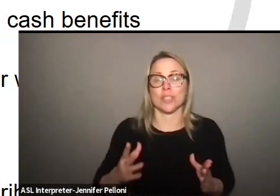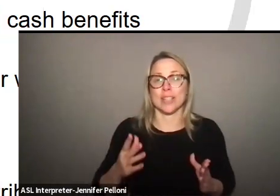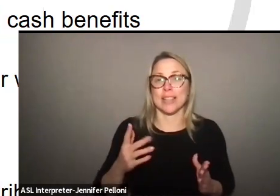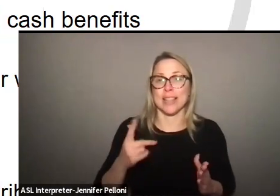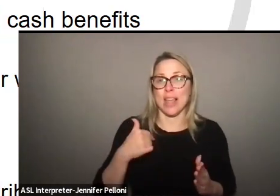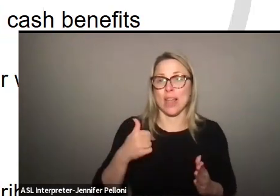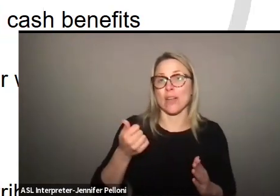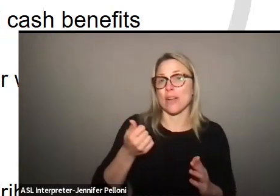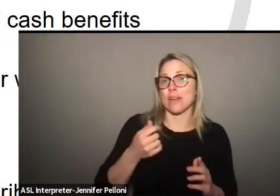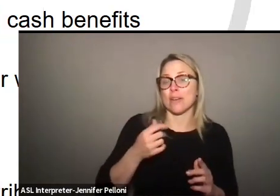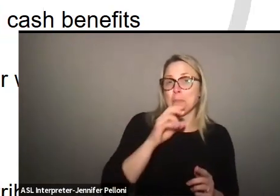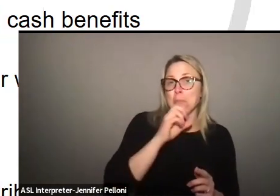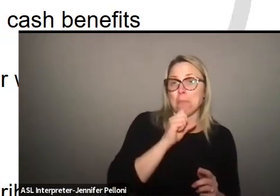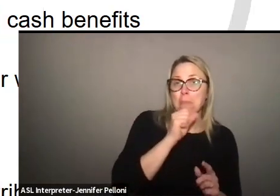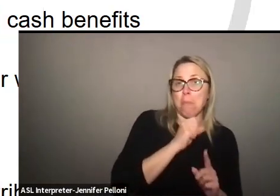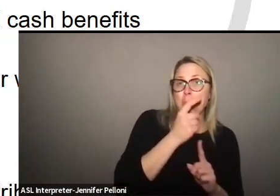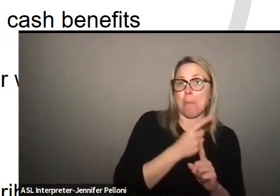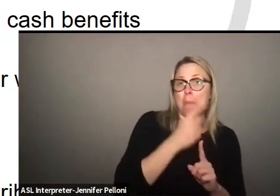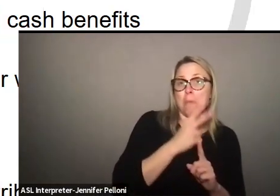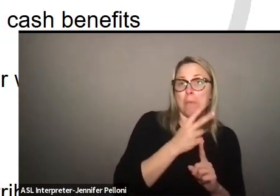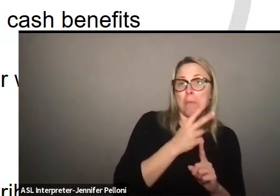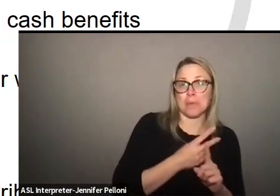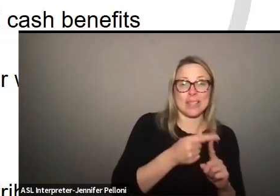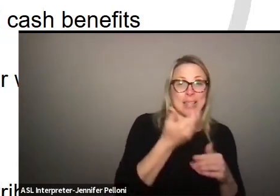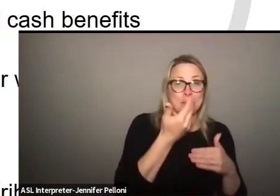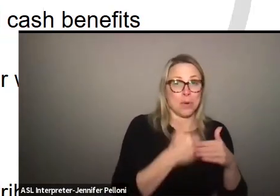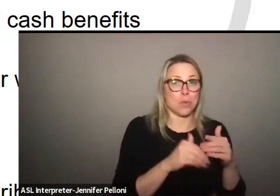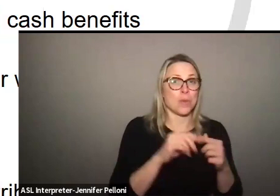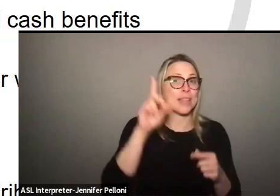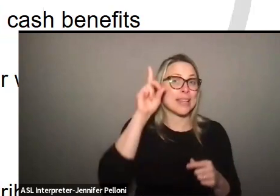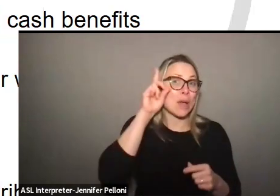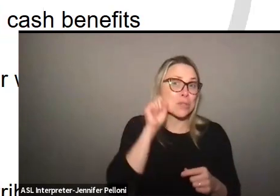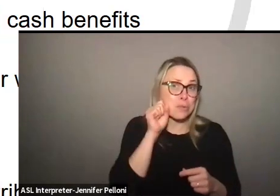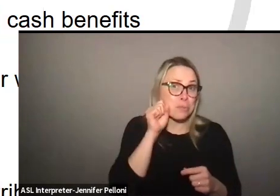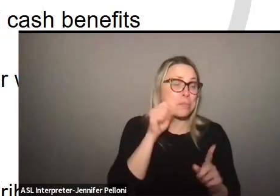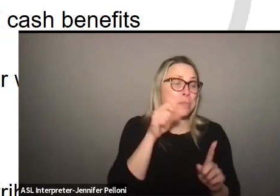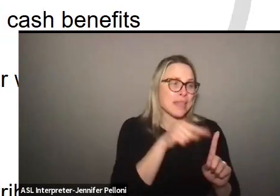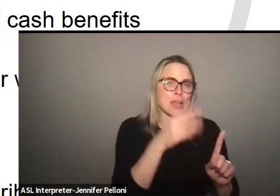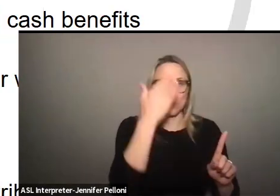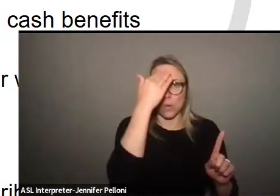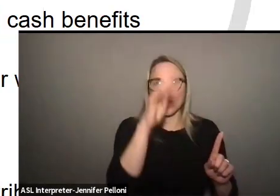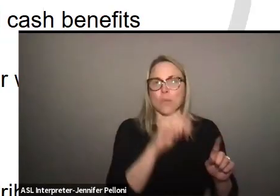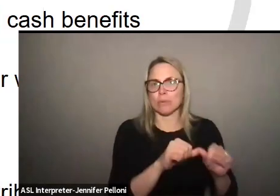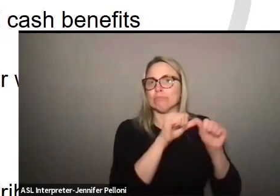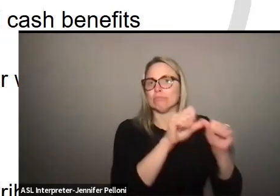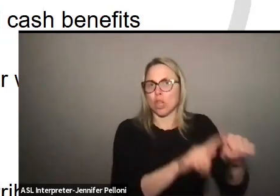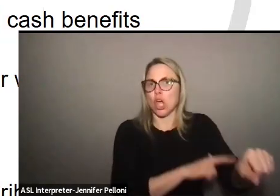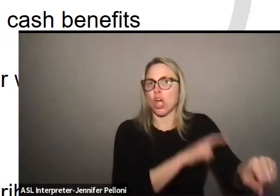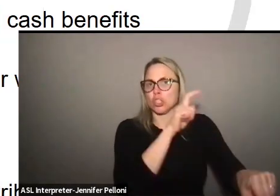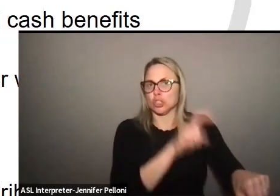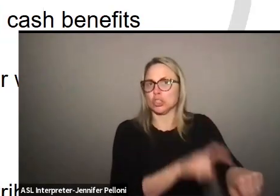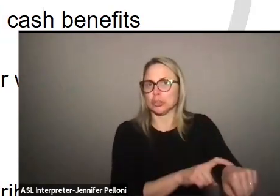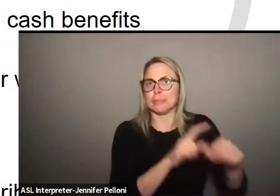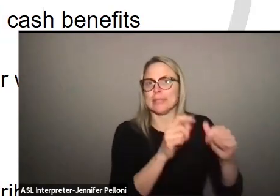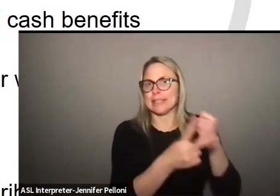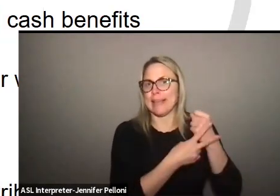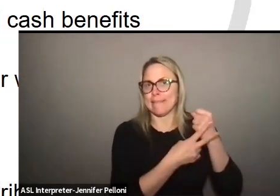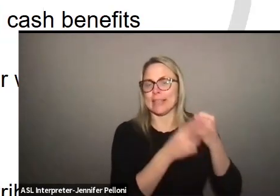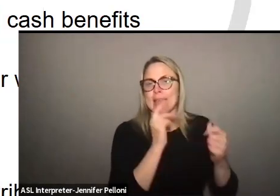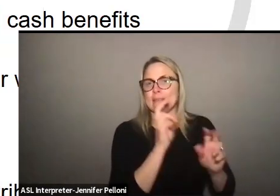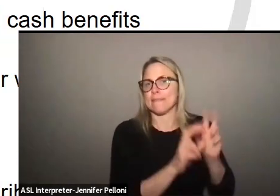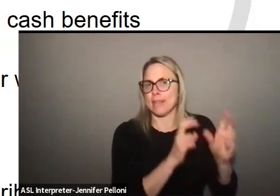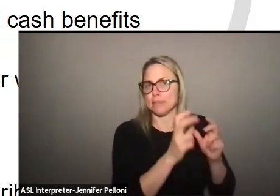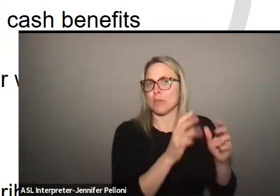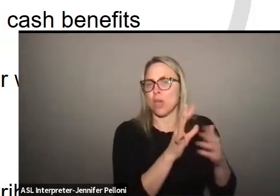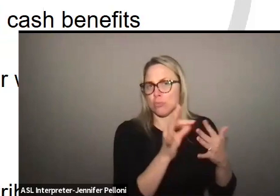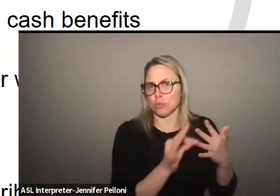couple months old because mom and dad had a child born with Down syndrome and they know they're going to need this long-term savings and investment option